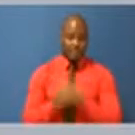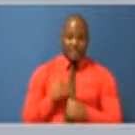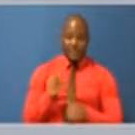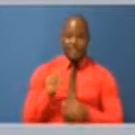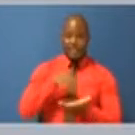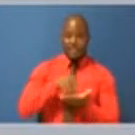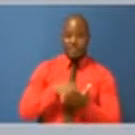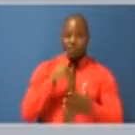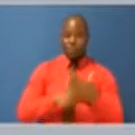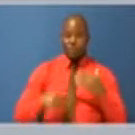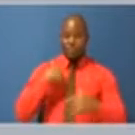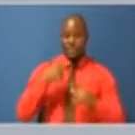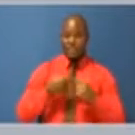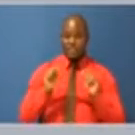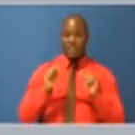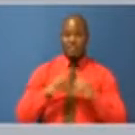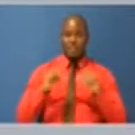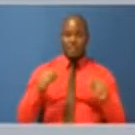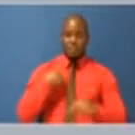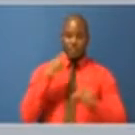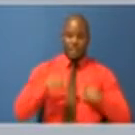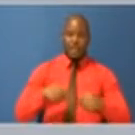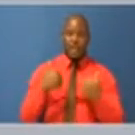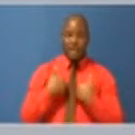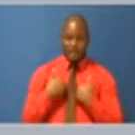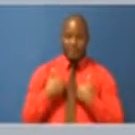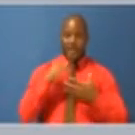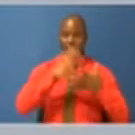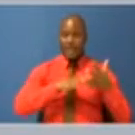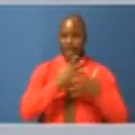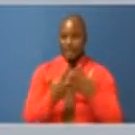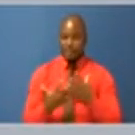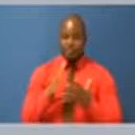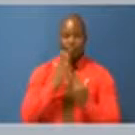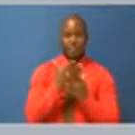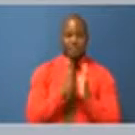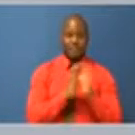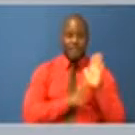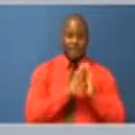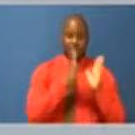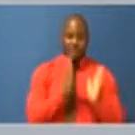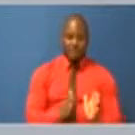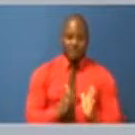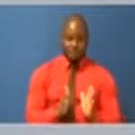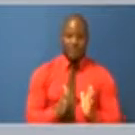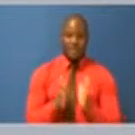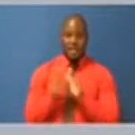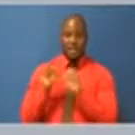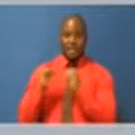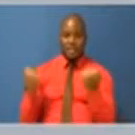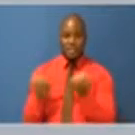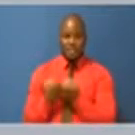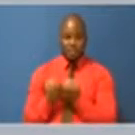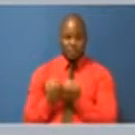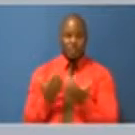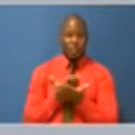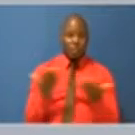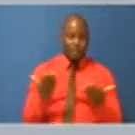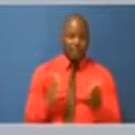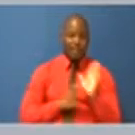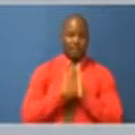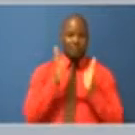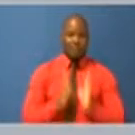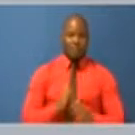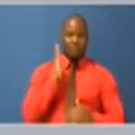this case what i'm trying to say is that we can have a network between a developer and a circle whereby the